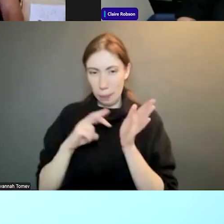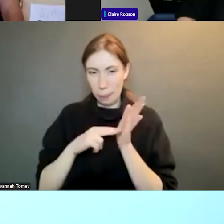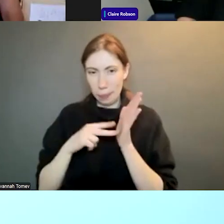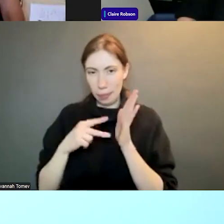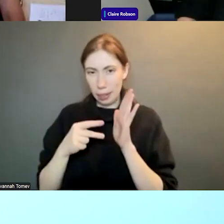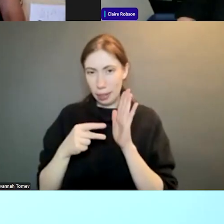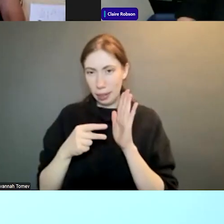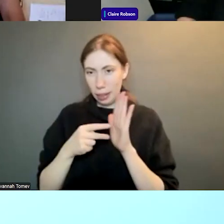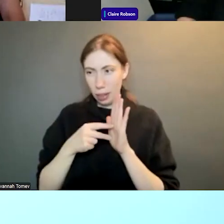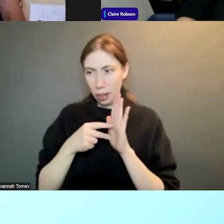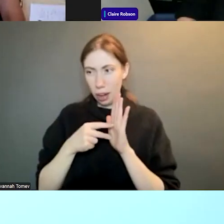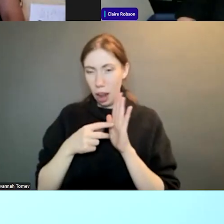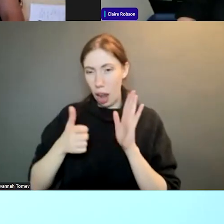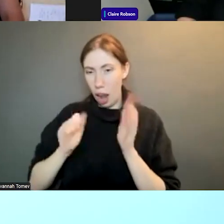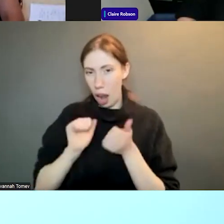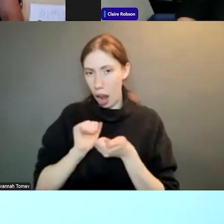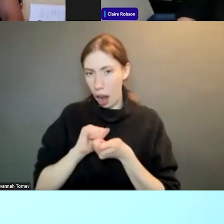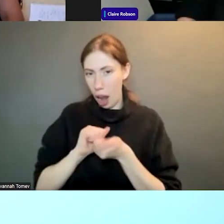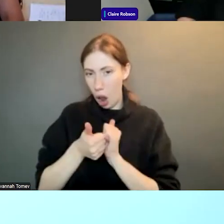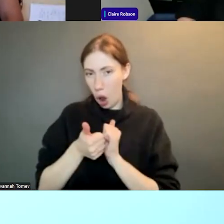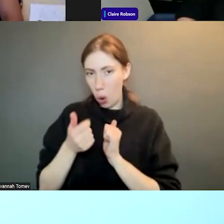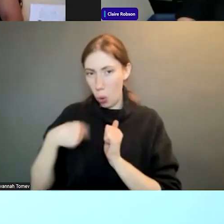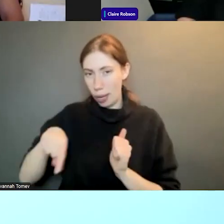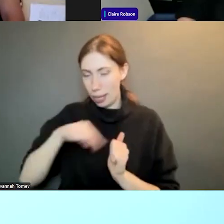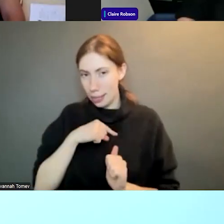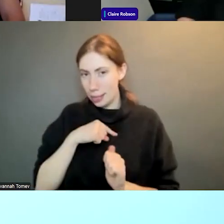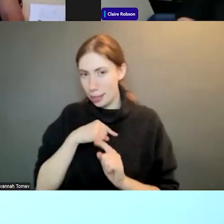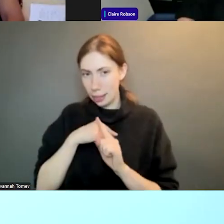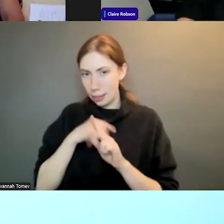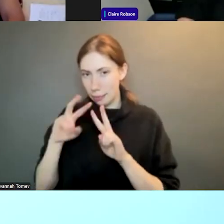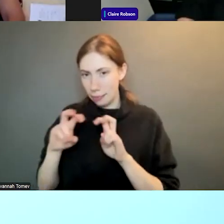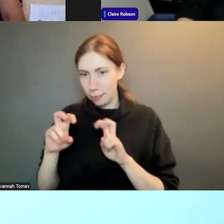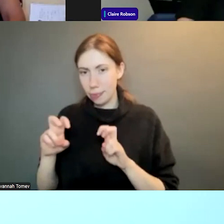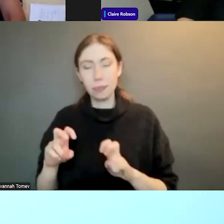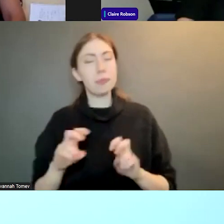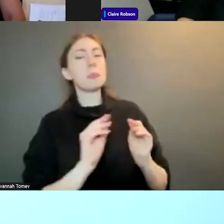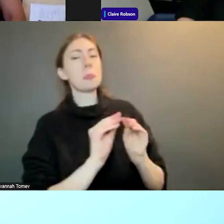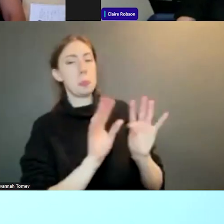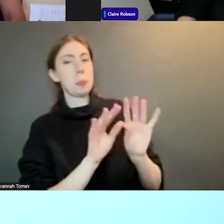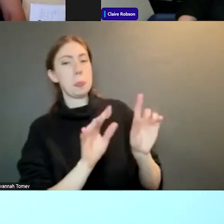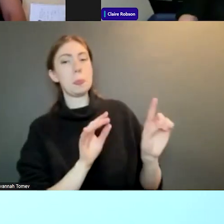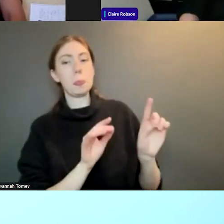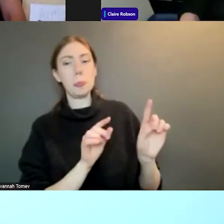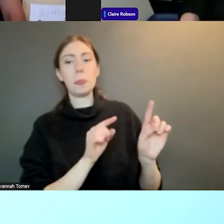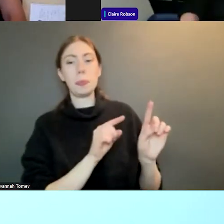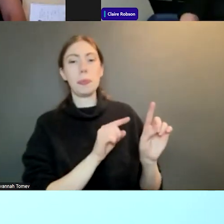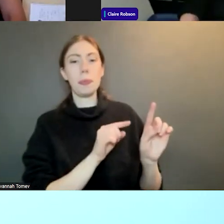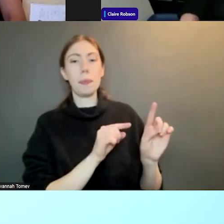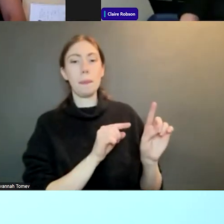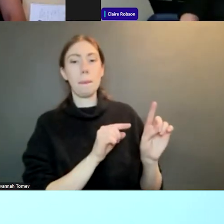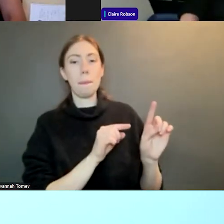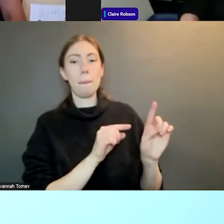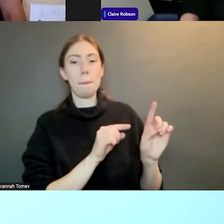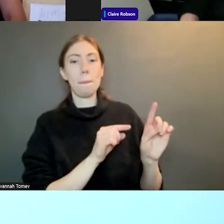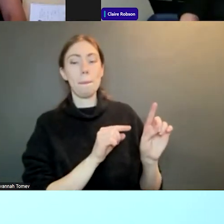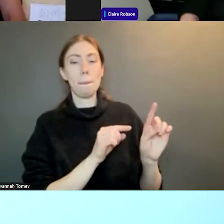abuse? They were just saying that the sexual abuse didn't show up in the longitudinal study findings as very prevalent, I guess.